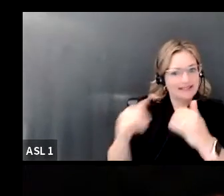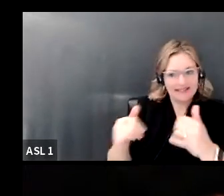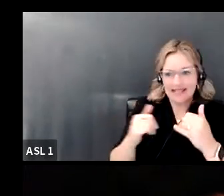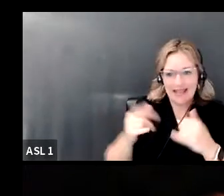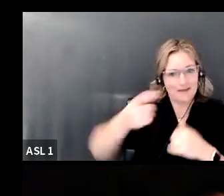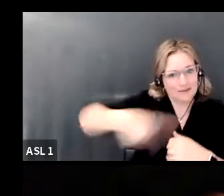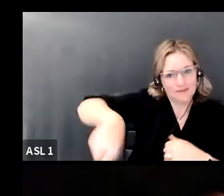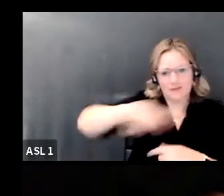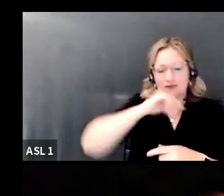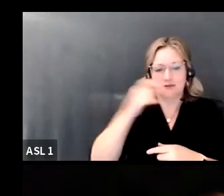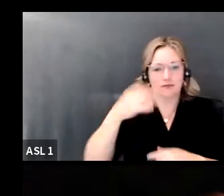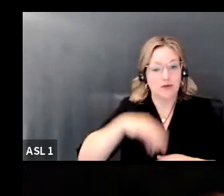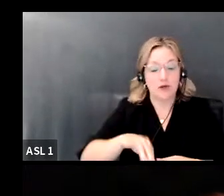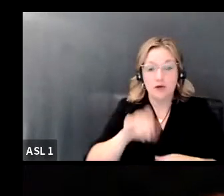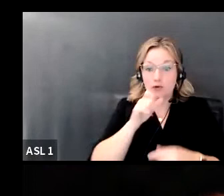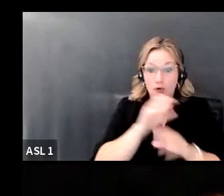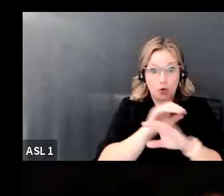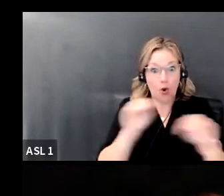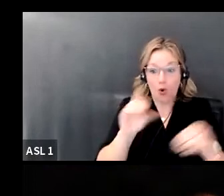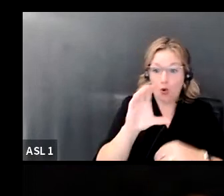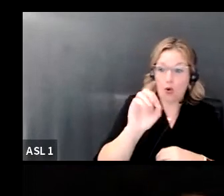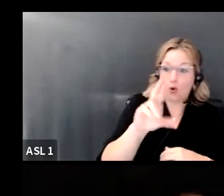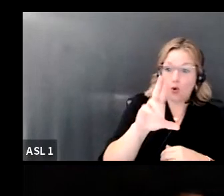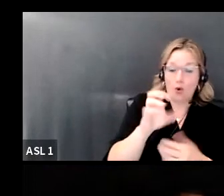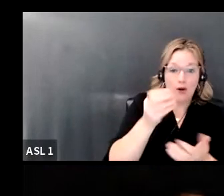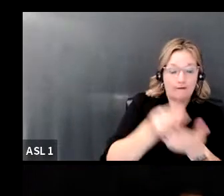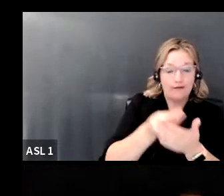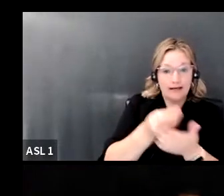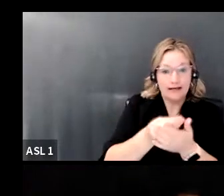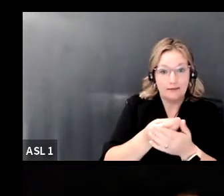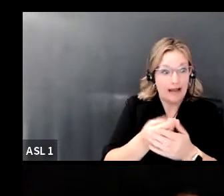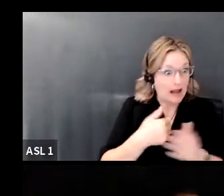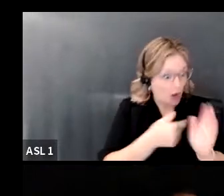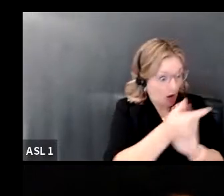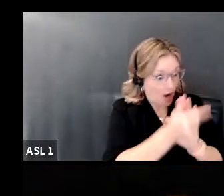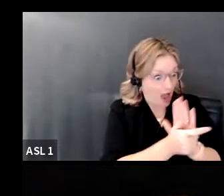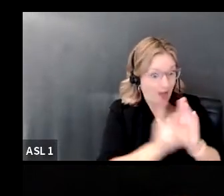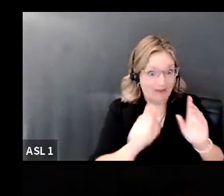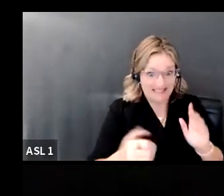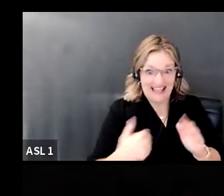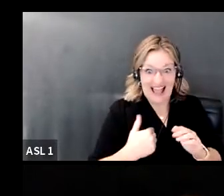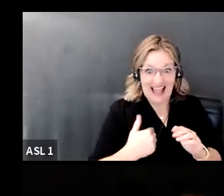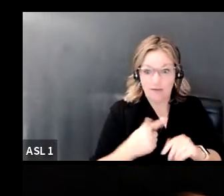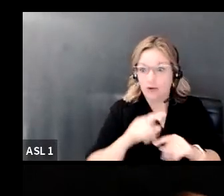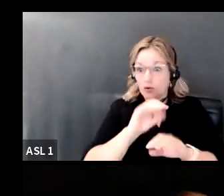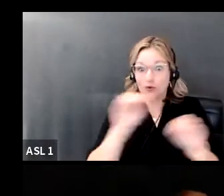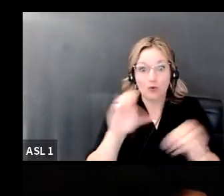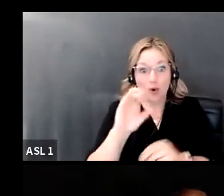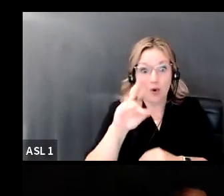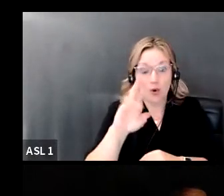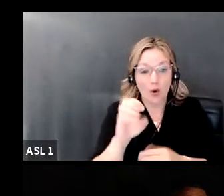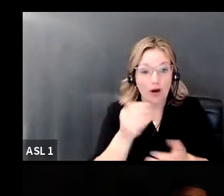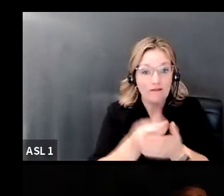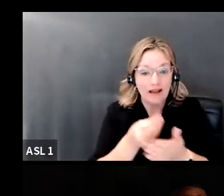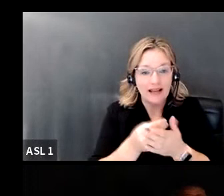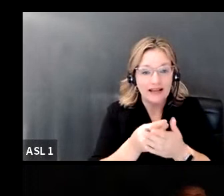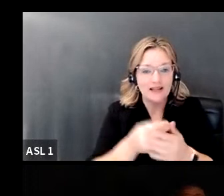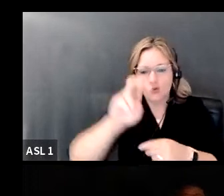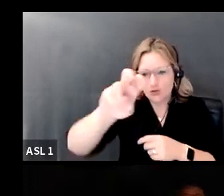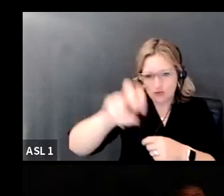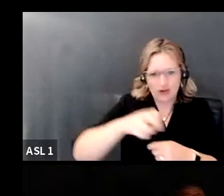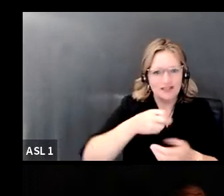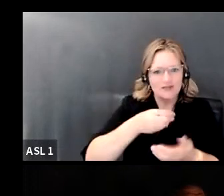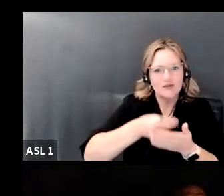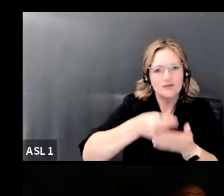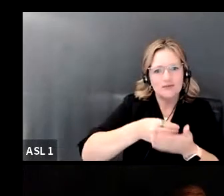when you don't provide core funding to core legislation so this issue of provincial transfer payments through granting or